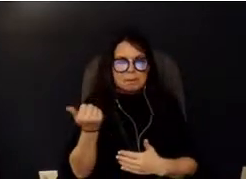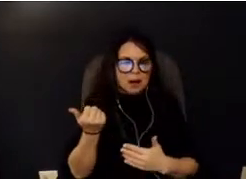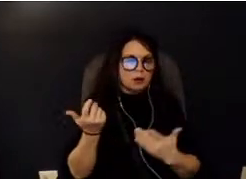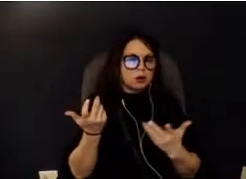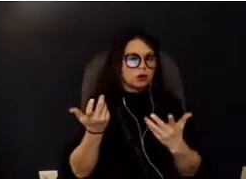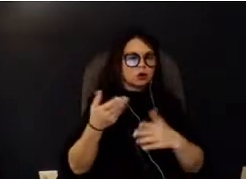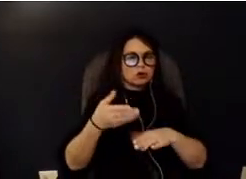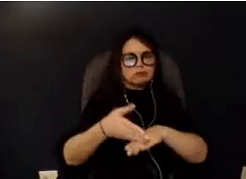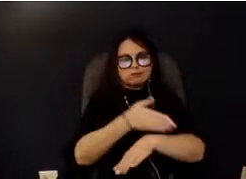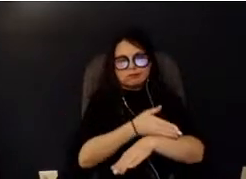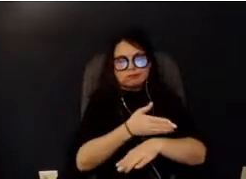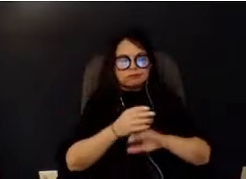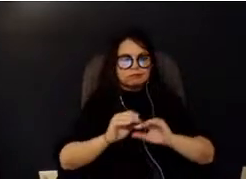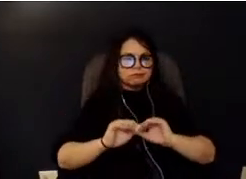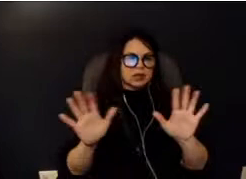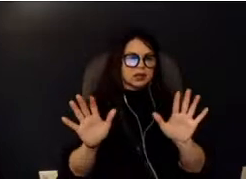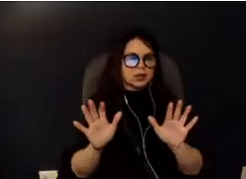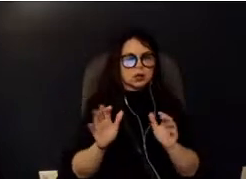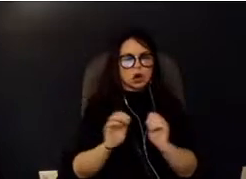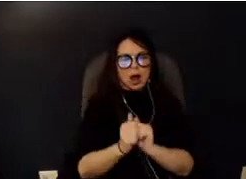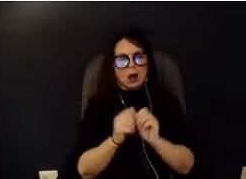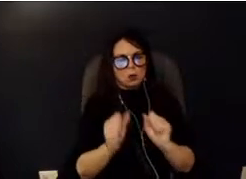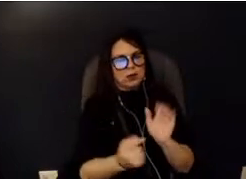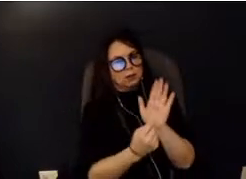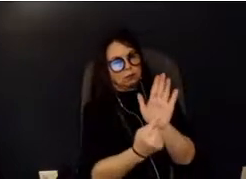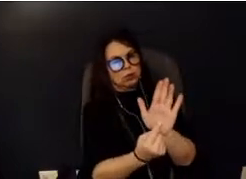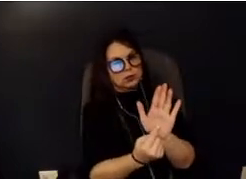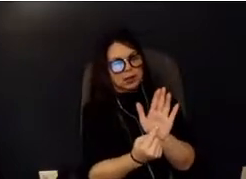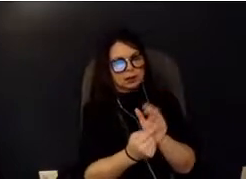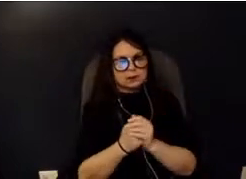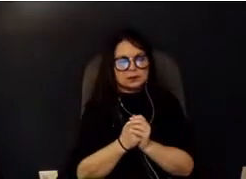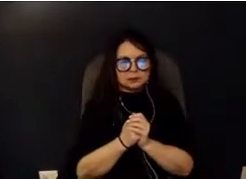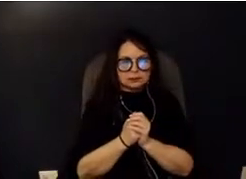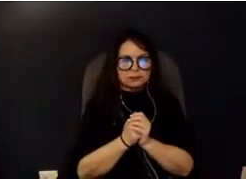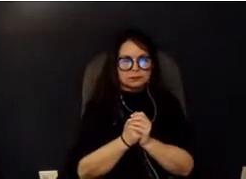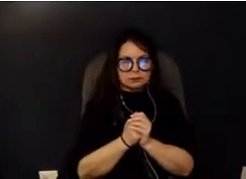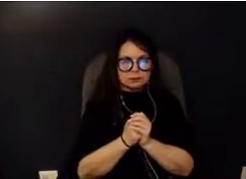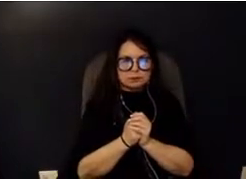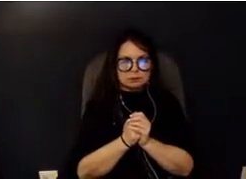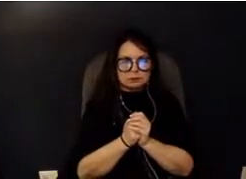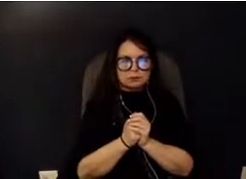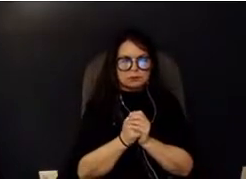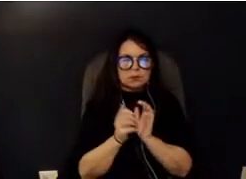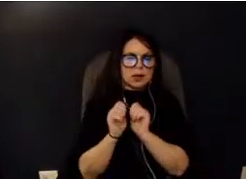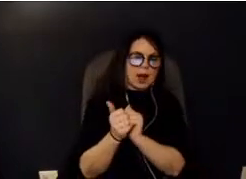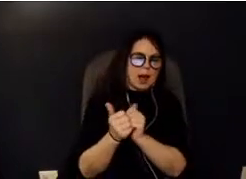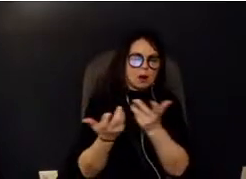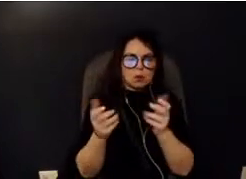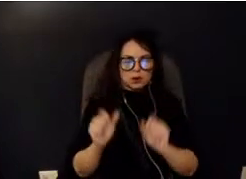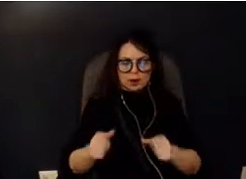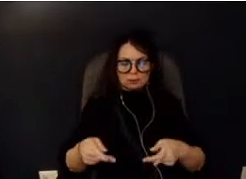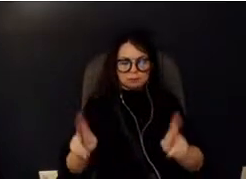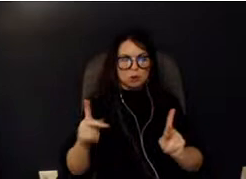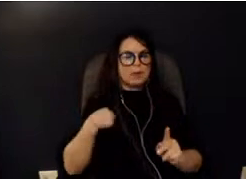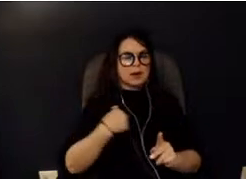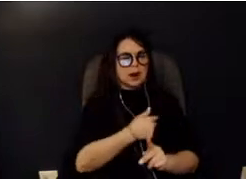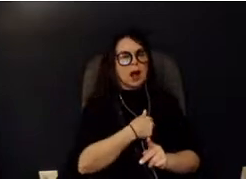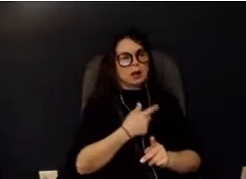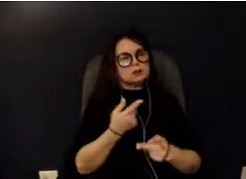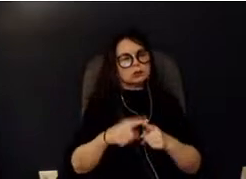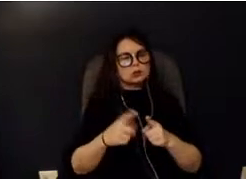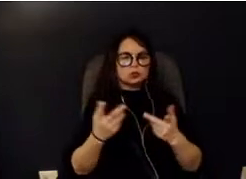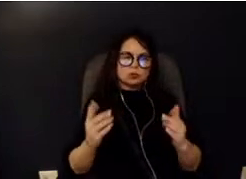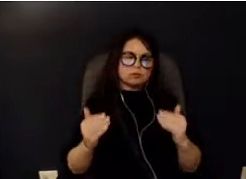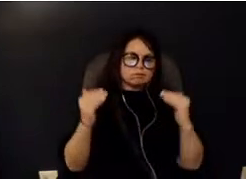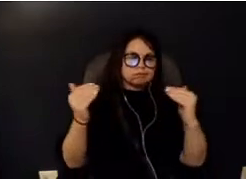presenting the information in a way that would allow us to better communicate to people what we're actually funding. As we've